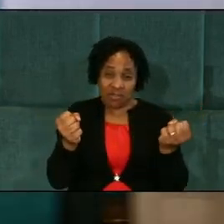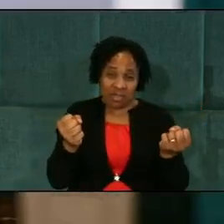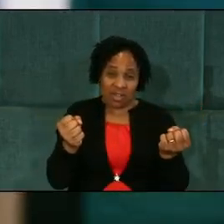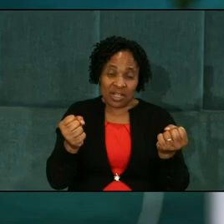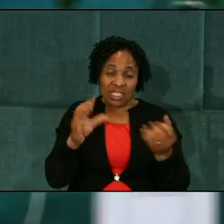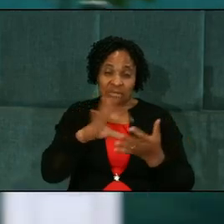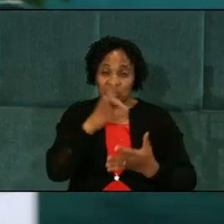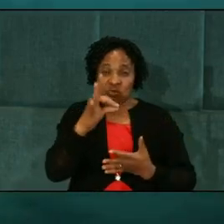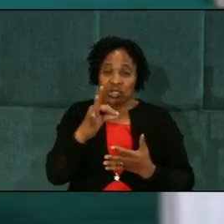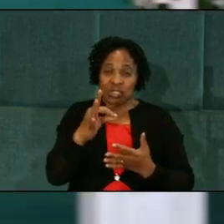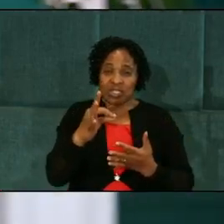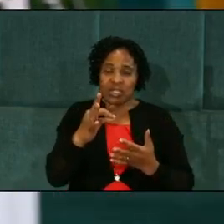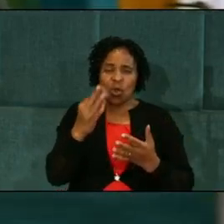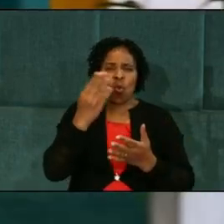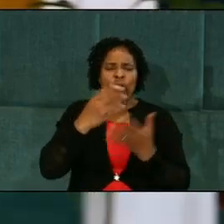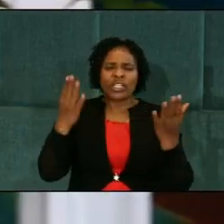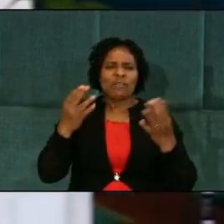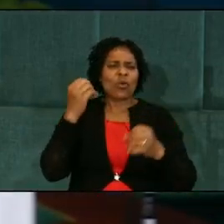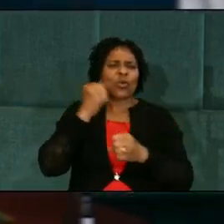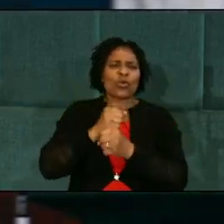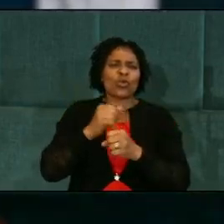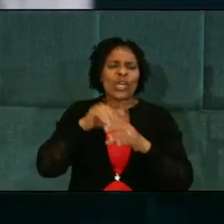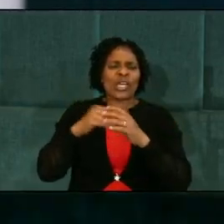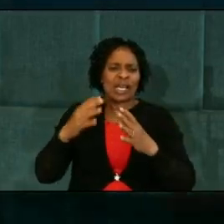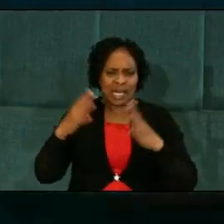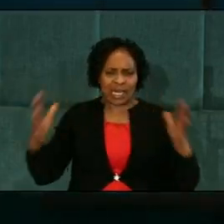Lukewarm is when we think we're doing great.